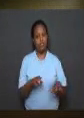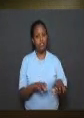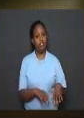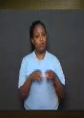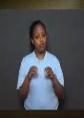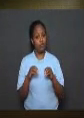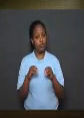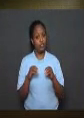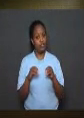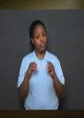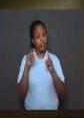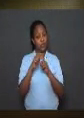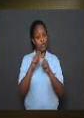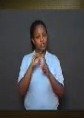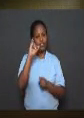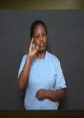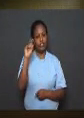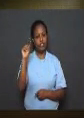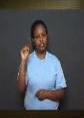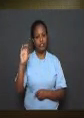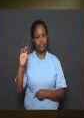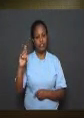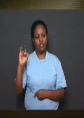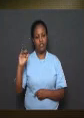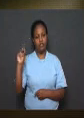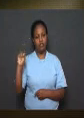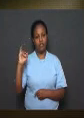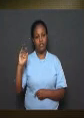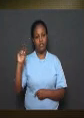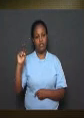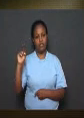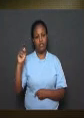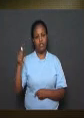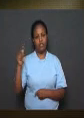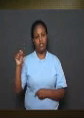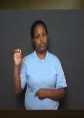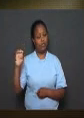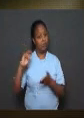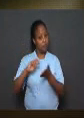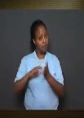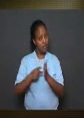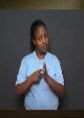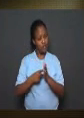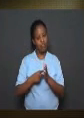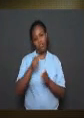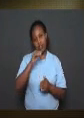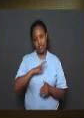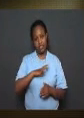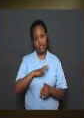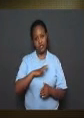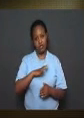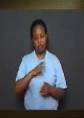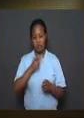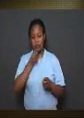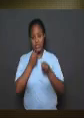Students, the word incriminate means to make someone appear guilty of a